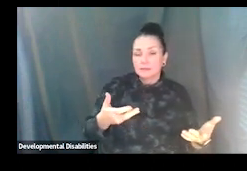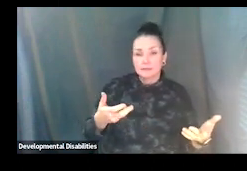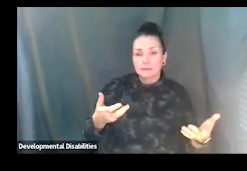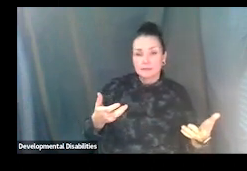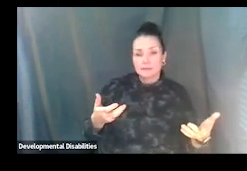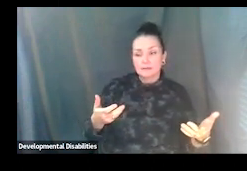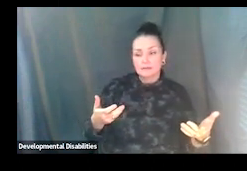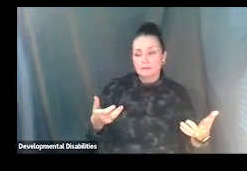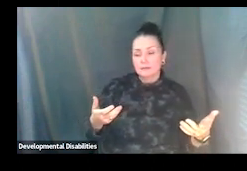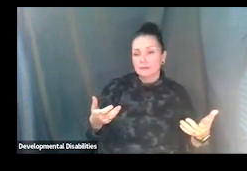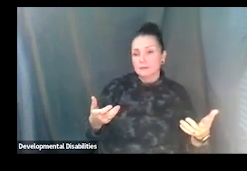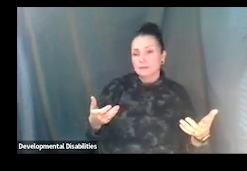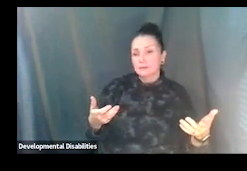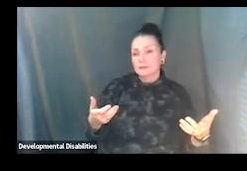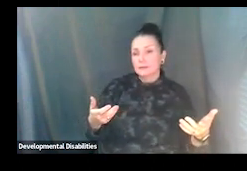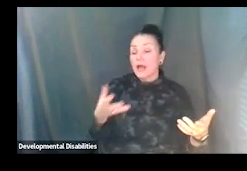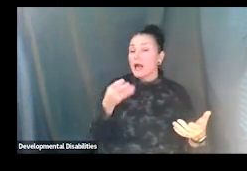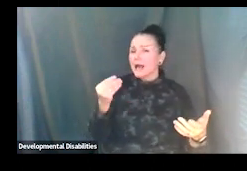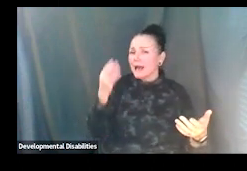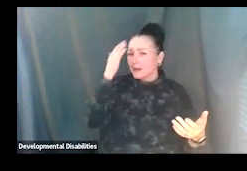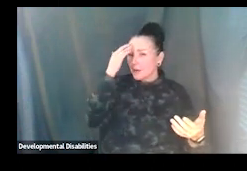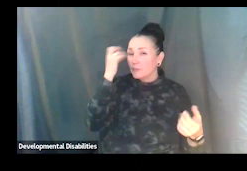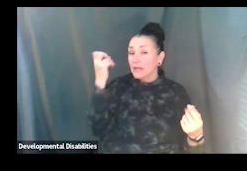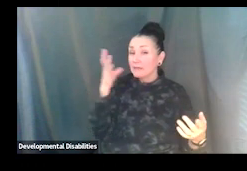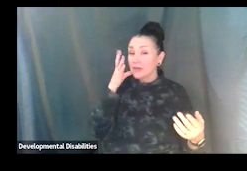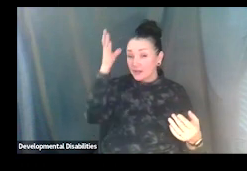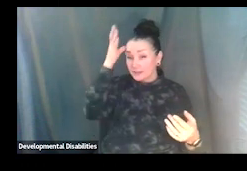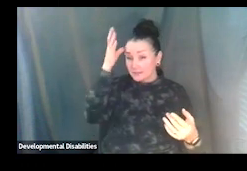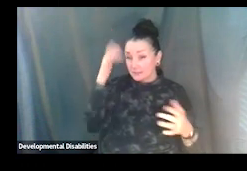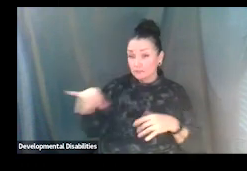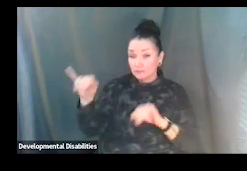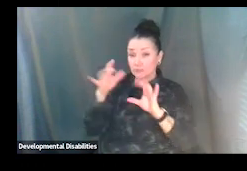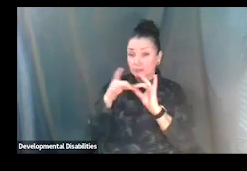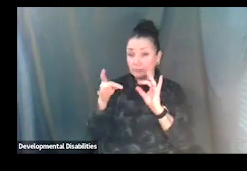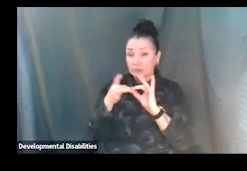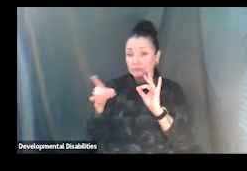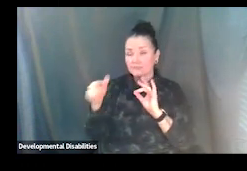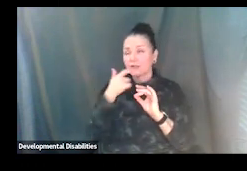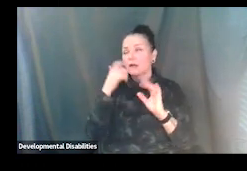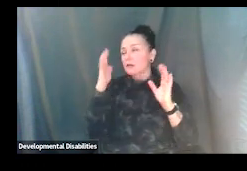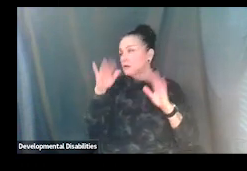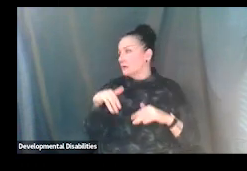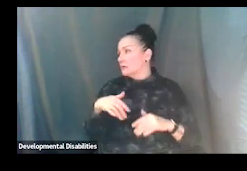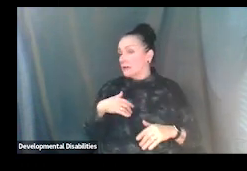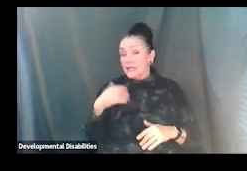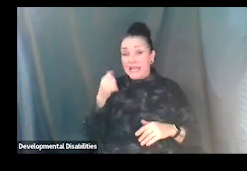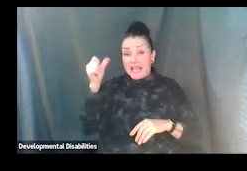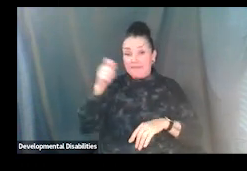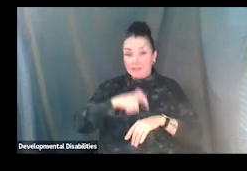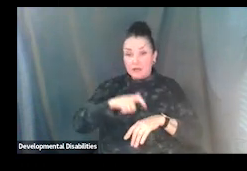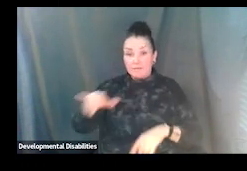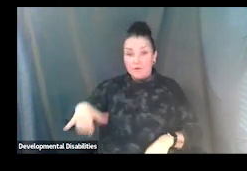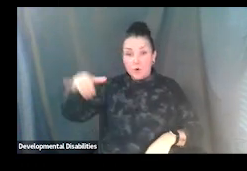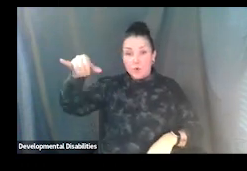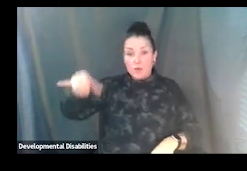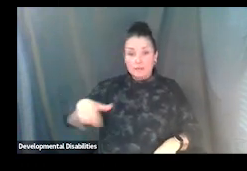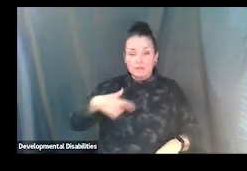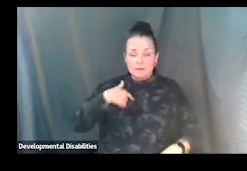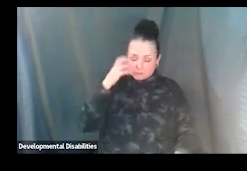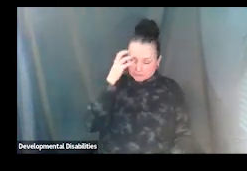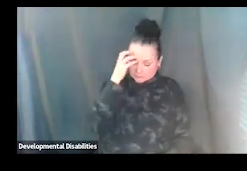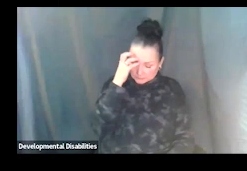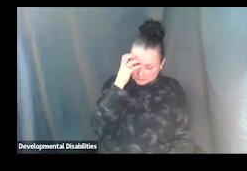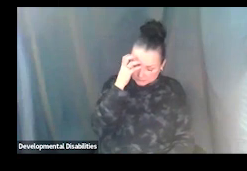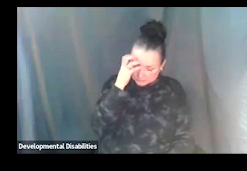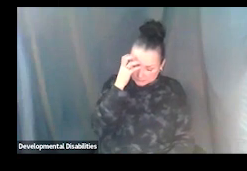kids are having problems, every time the phone would ring, they would sort of be startled and think, oh my God, I hope it's not the school again. And, you know, I've had parents who've had to quit their jobs because